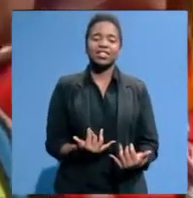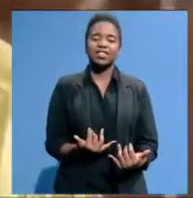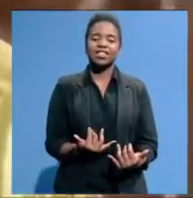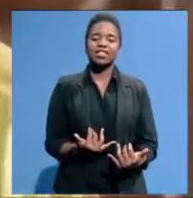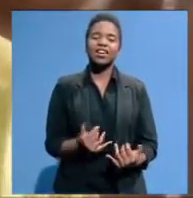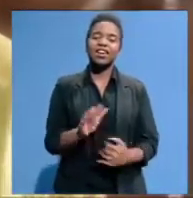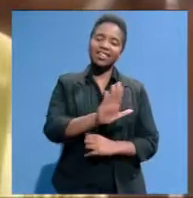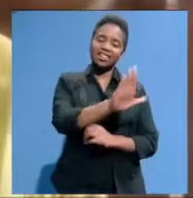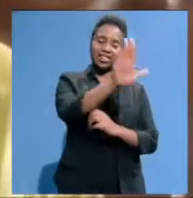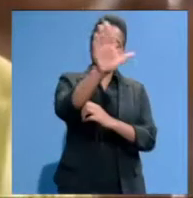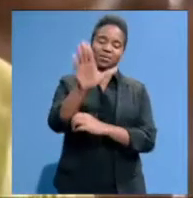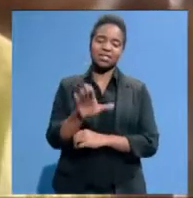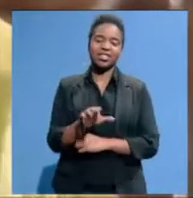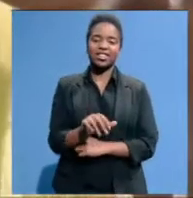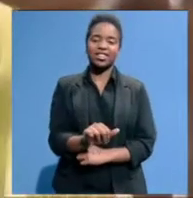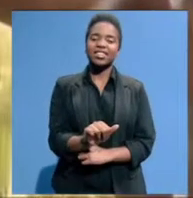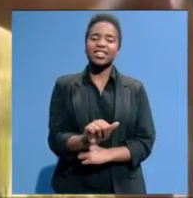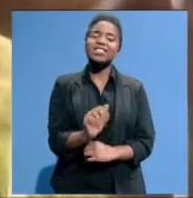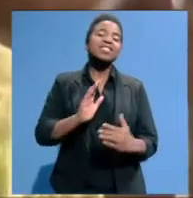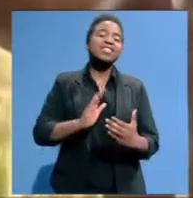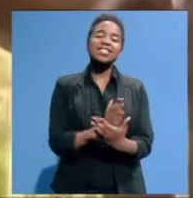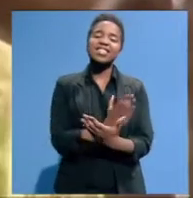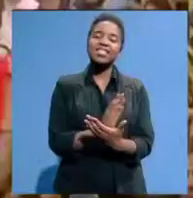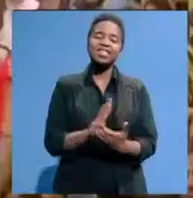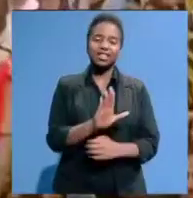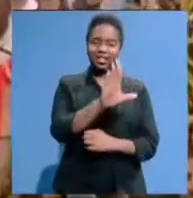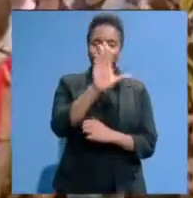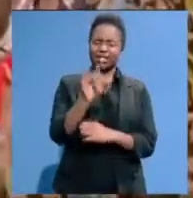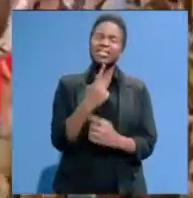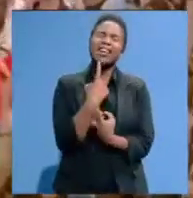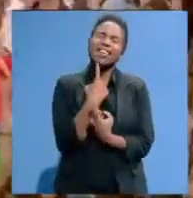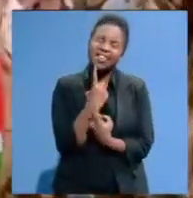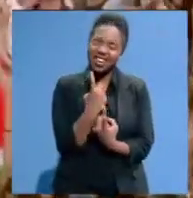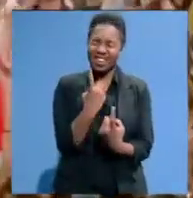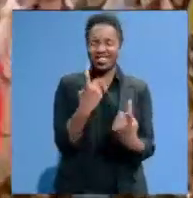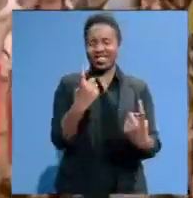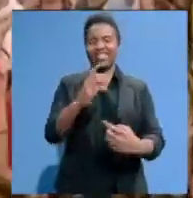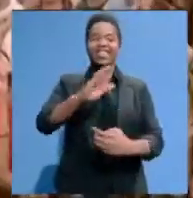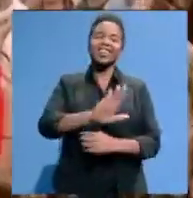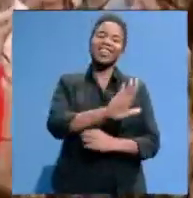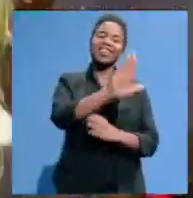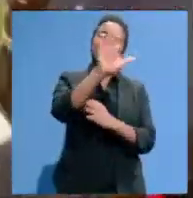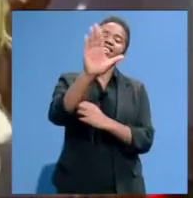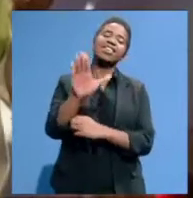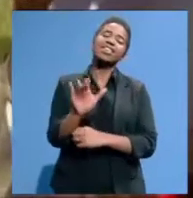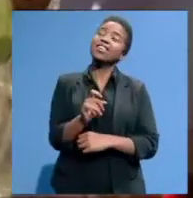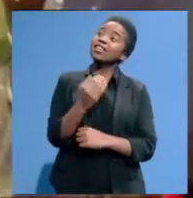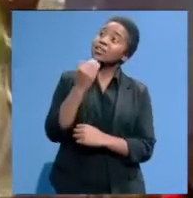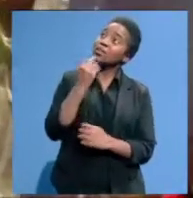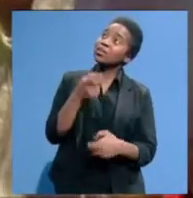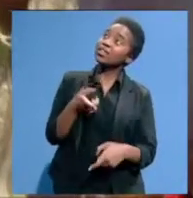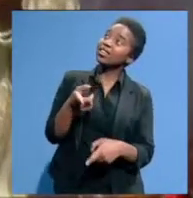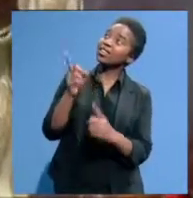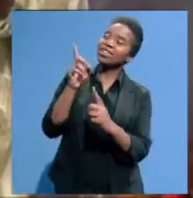now, Africa. Sing loud, sing to